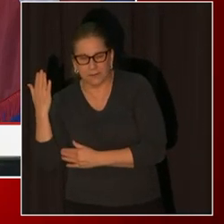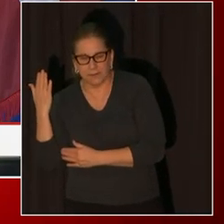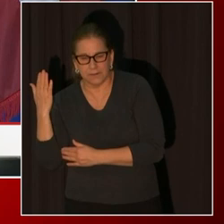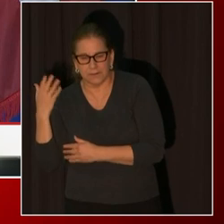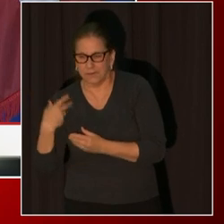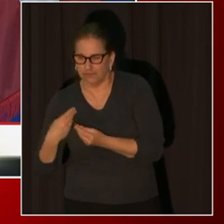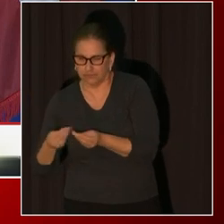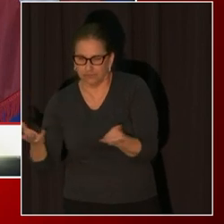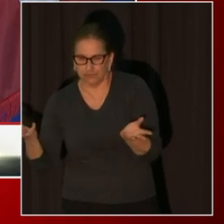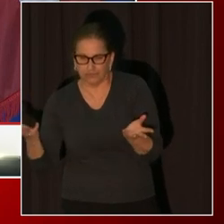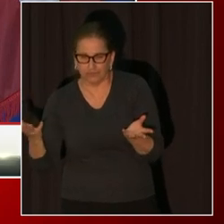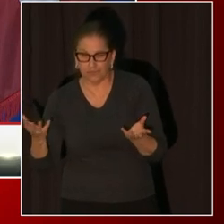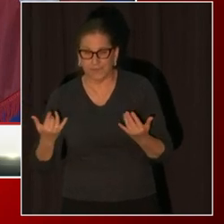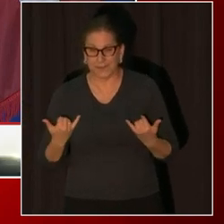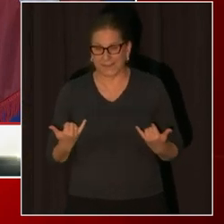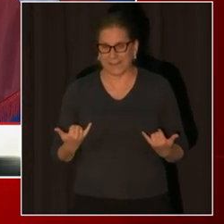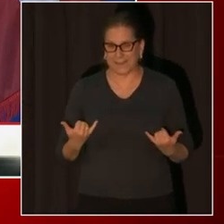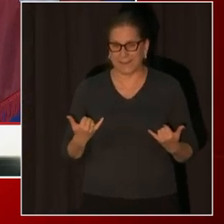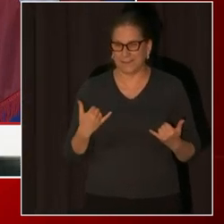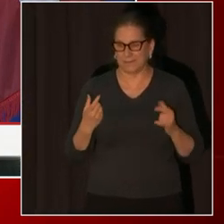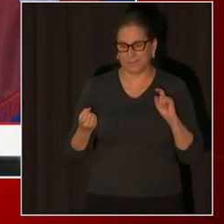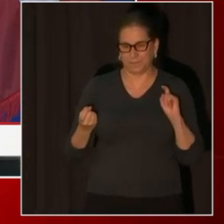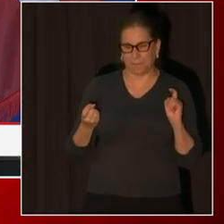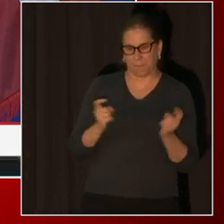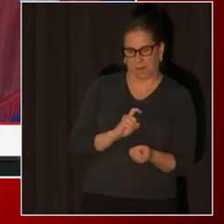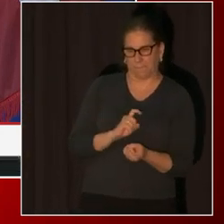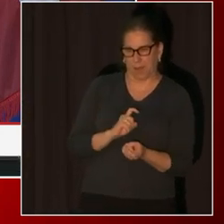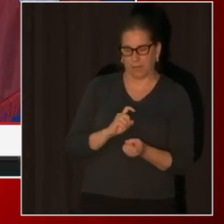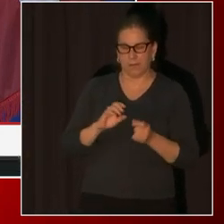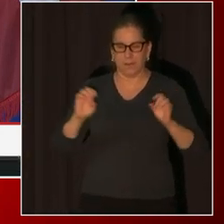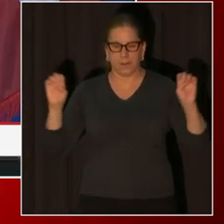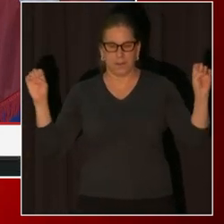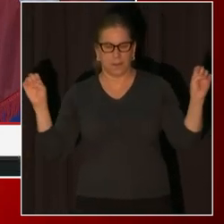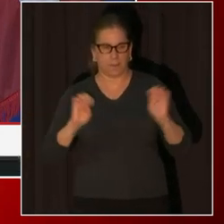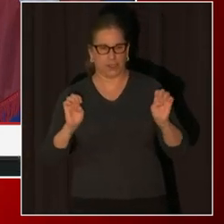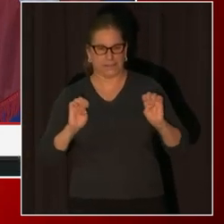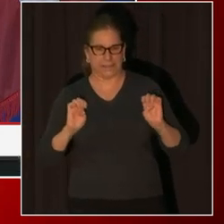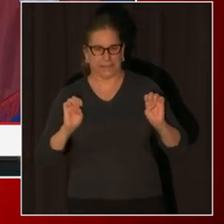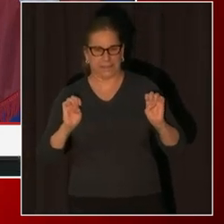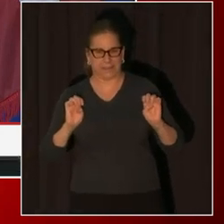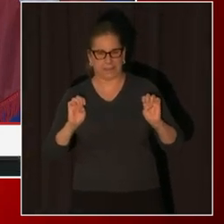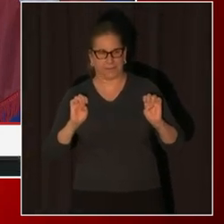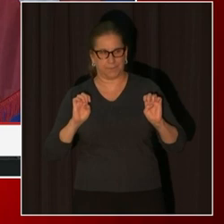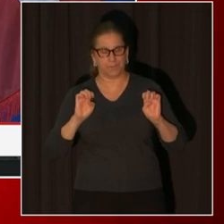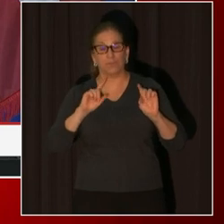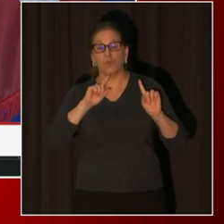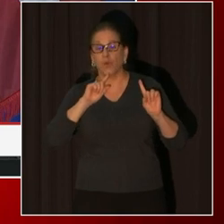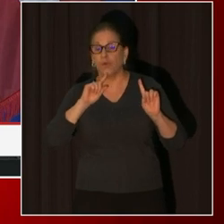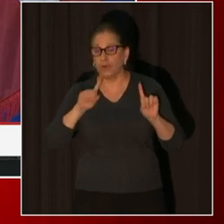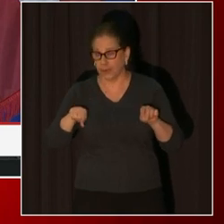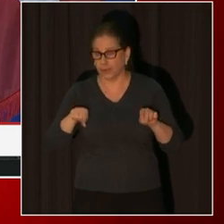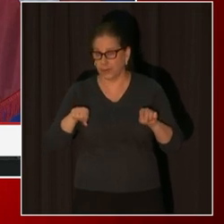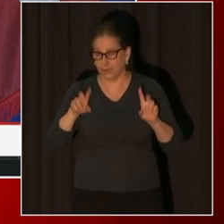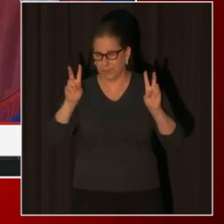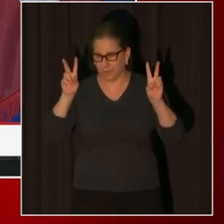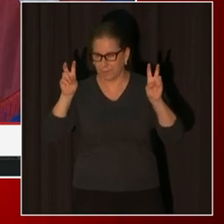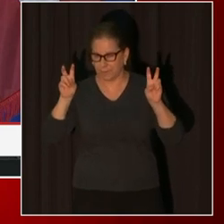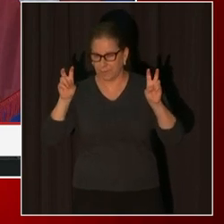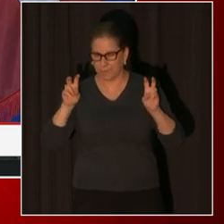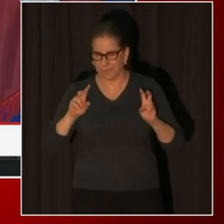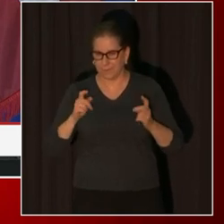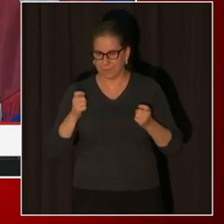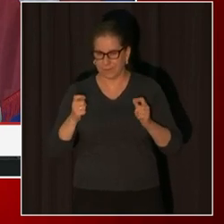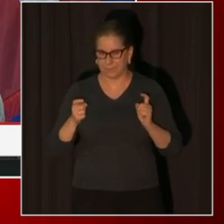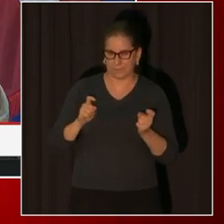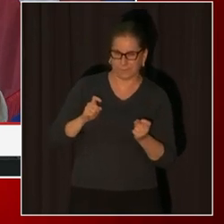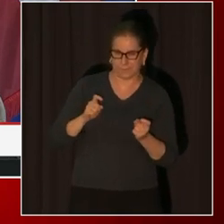emergency operation where we are doing it today. And as well as inviting the chairman of the council to